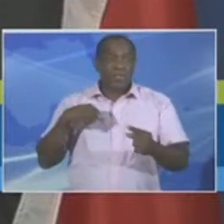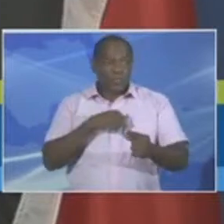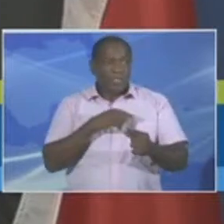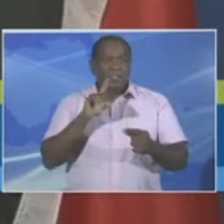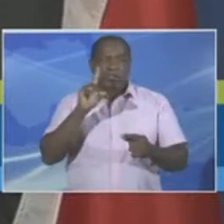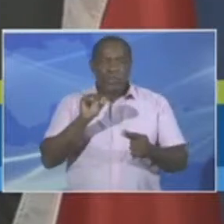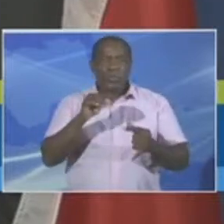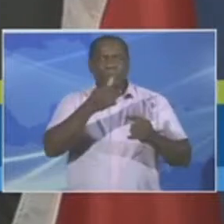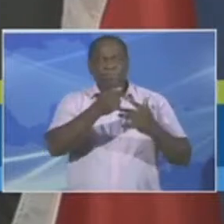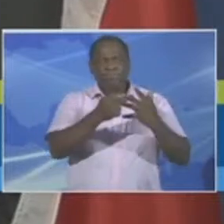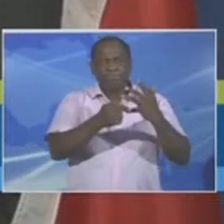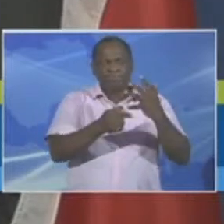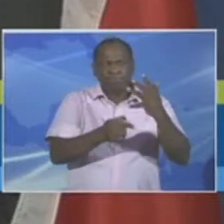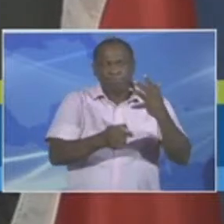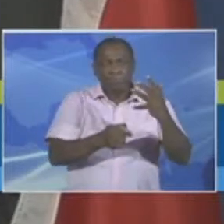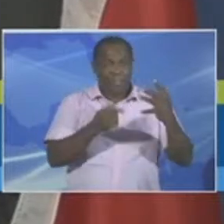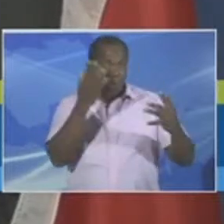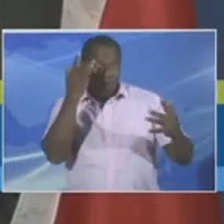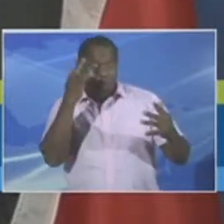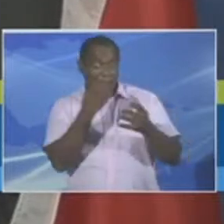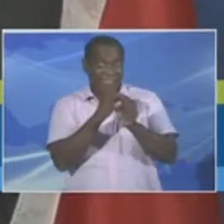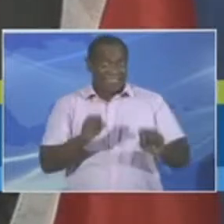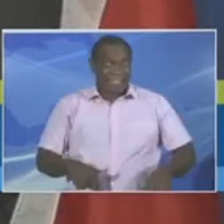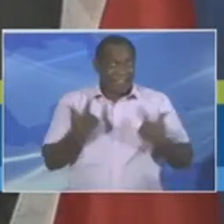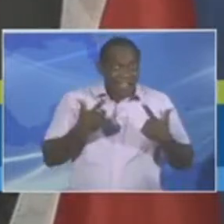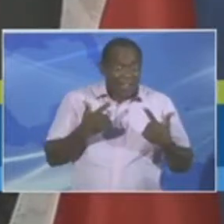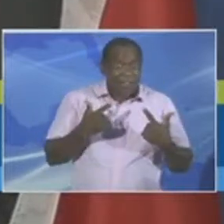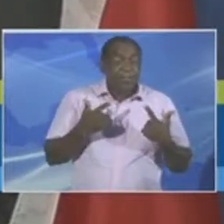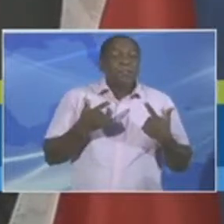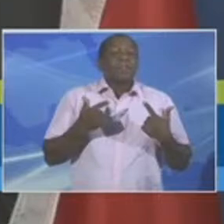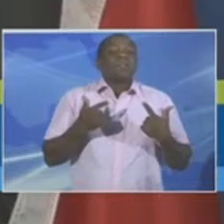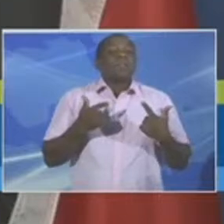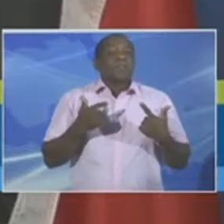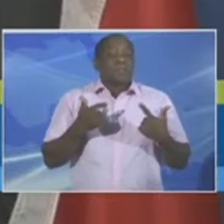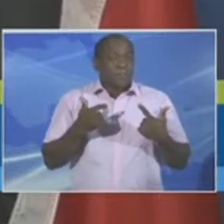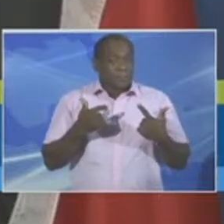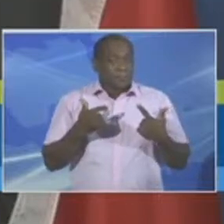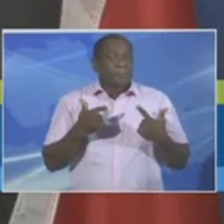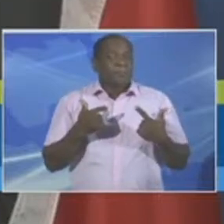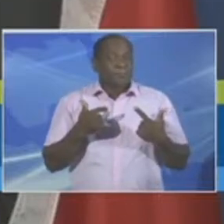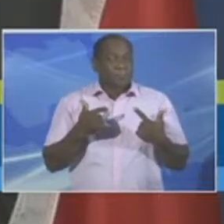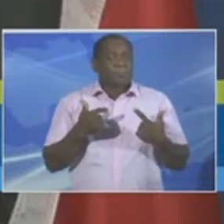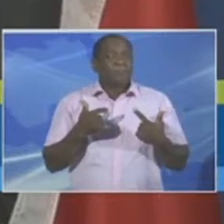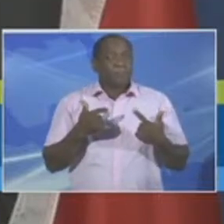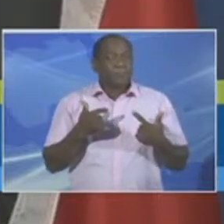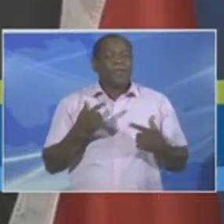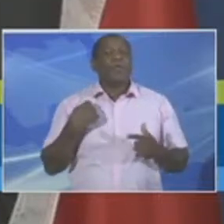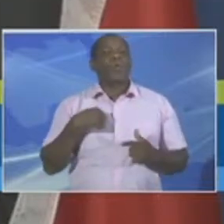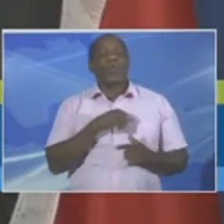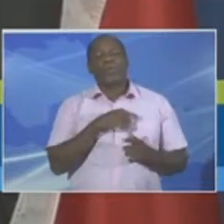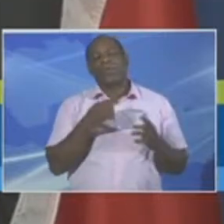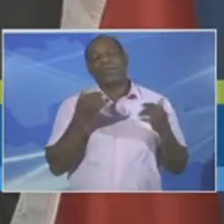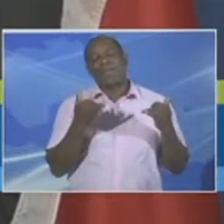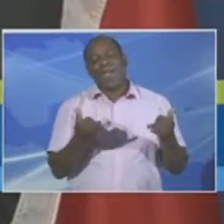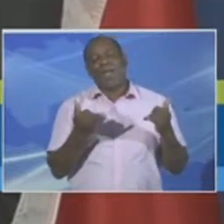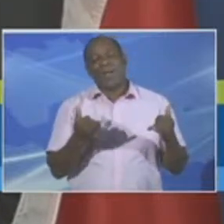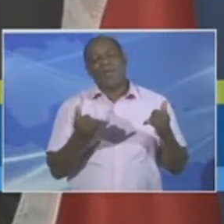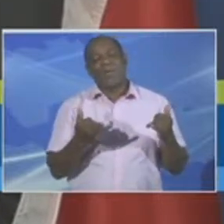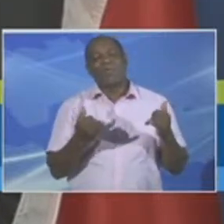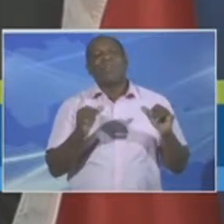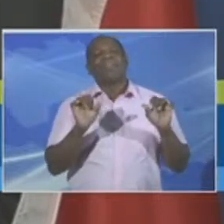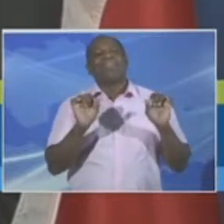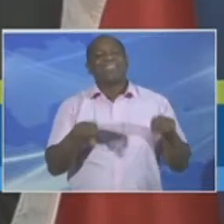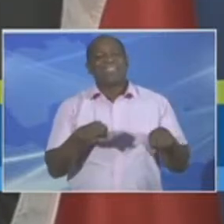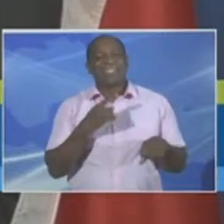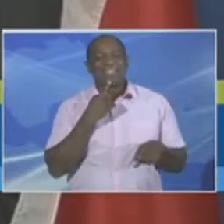preserve lives and livelihoods, We are now in a position to say that the preservation